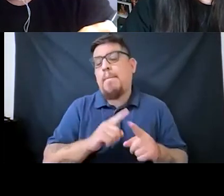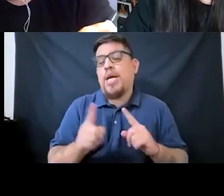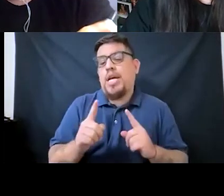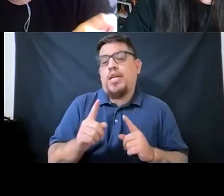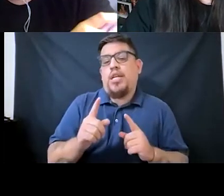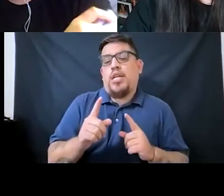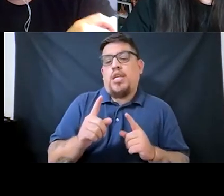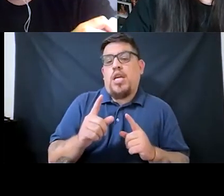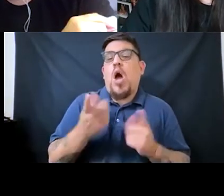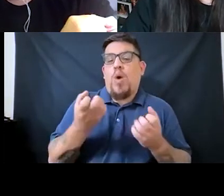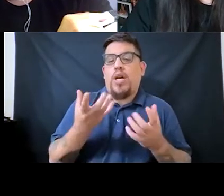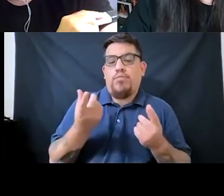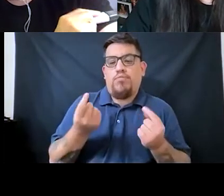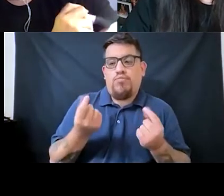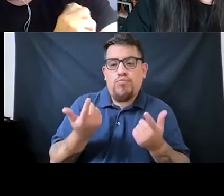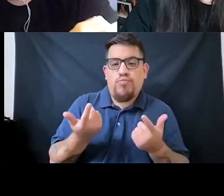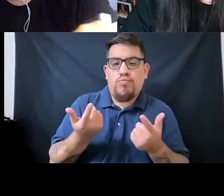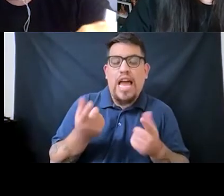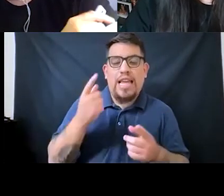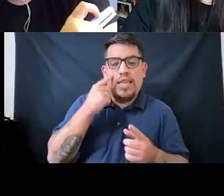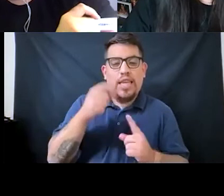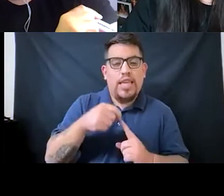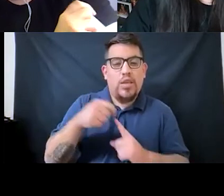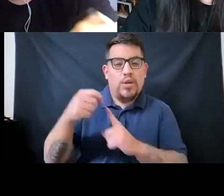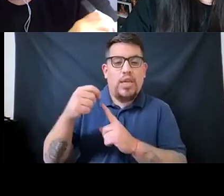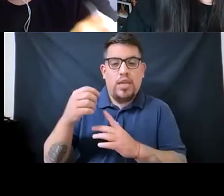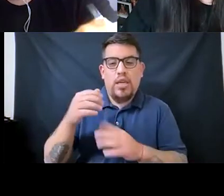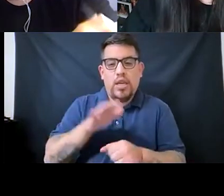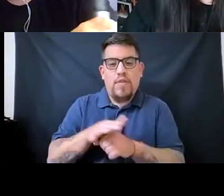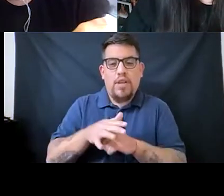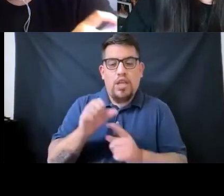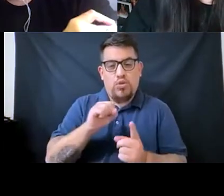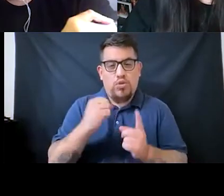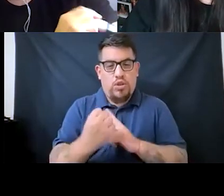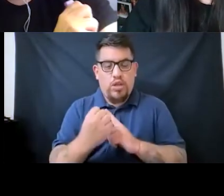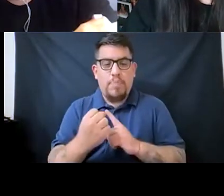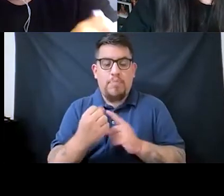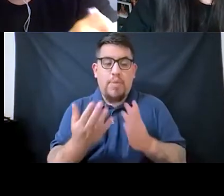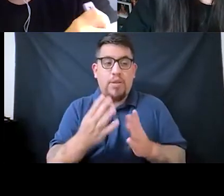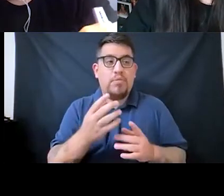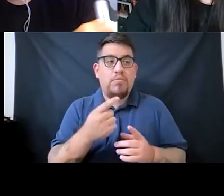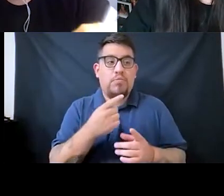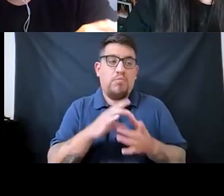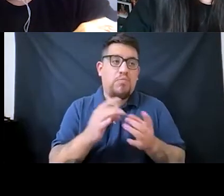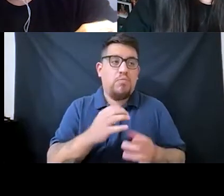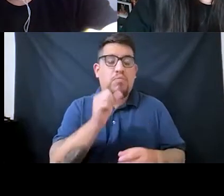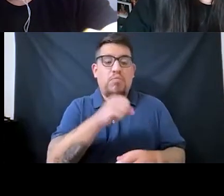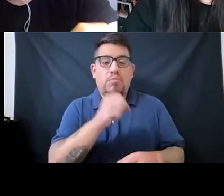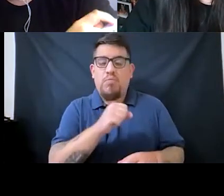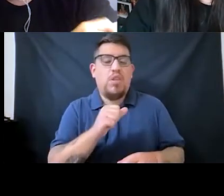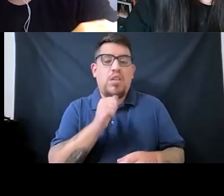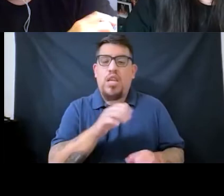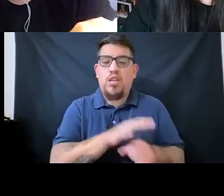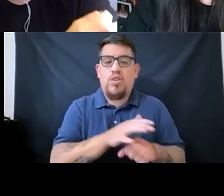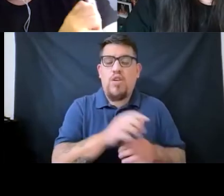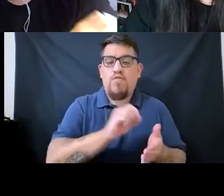do. Because I think that's a unique enough situation that people will say, yeah, there's not a lot of writing or space for